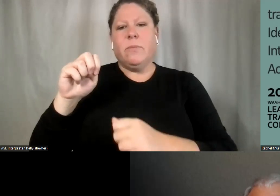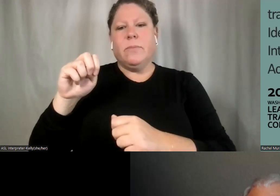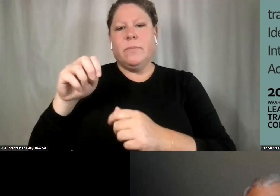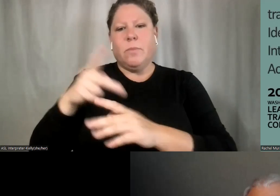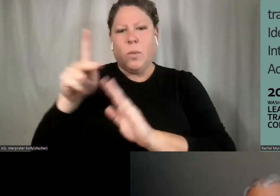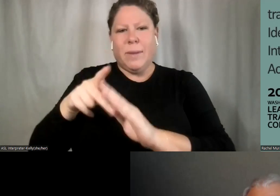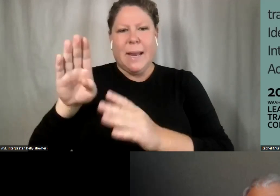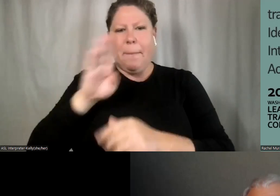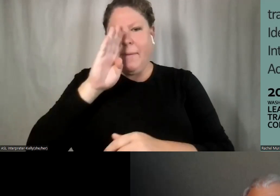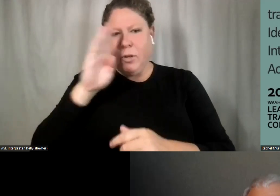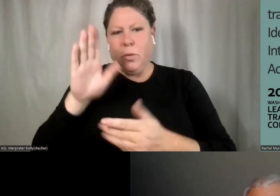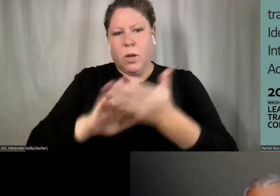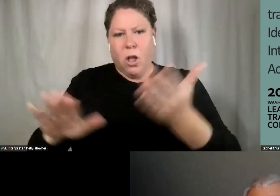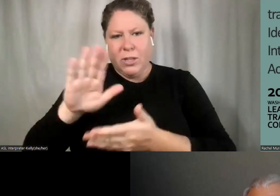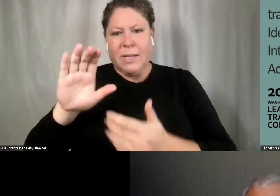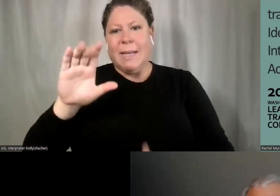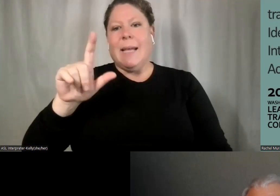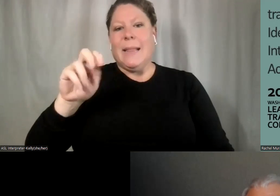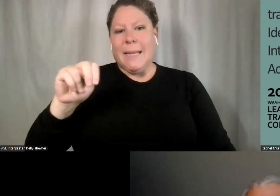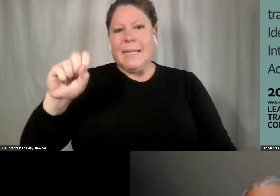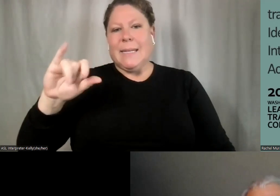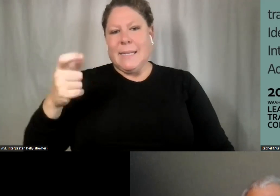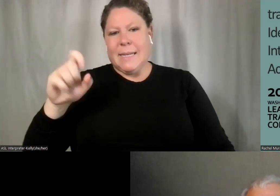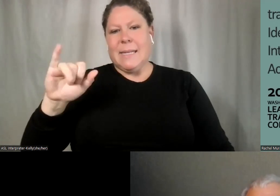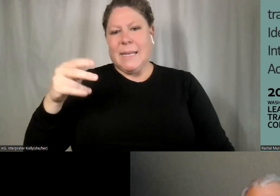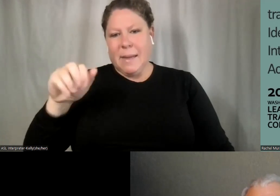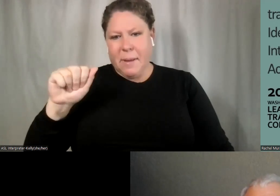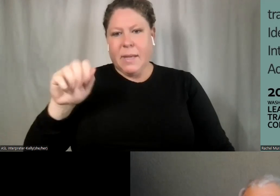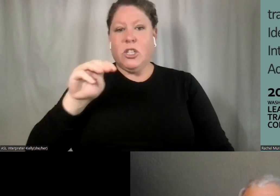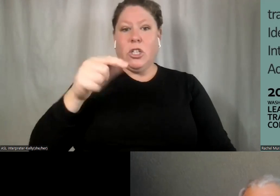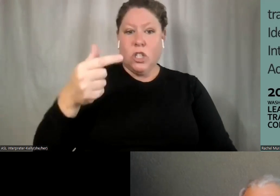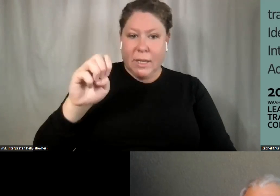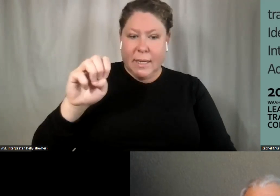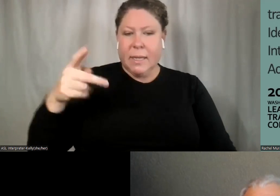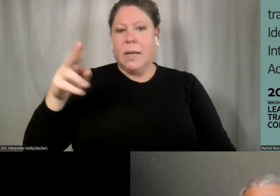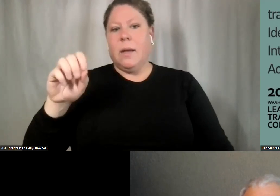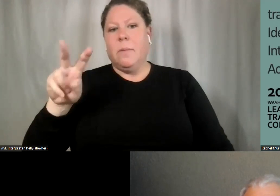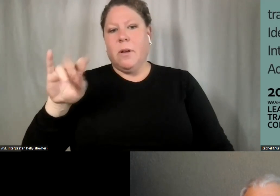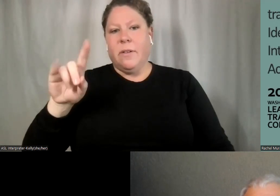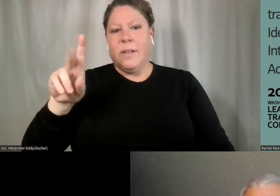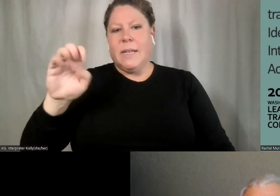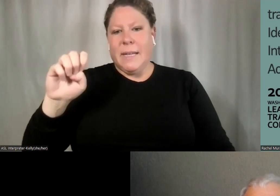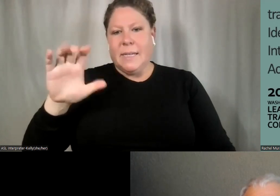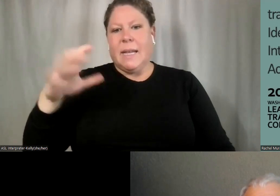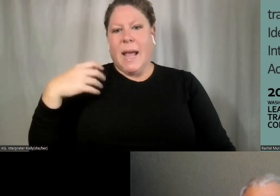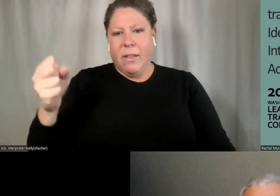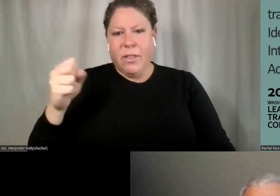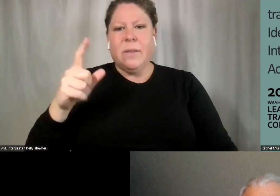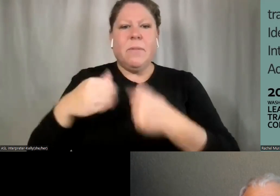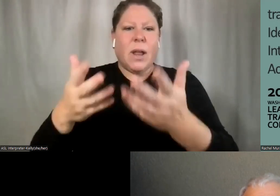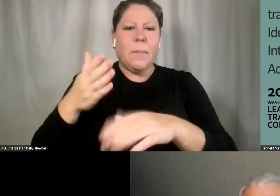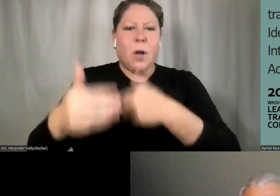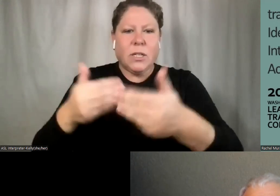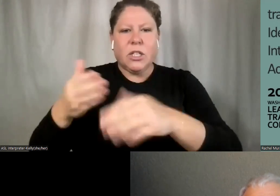Lean Six Sigma black belt for GE and Providence Health and provided process improvement in departments like IT, HR,